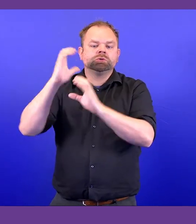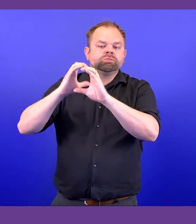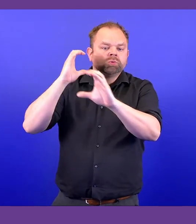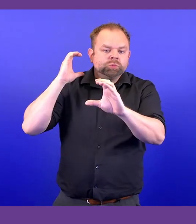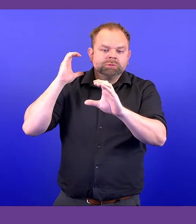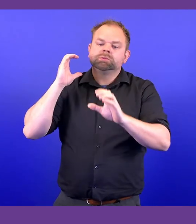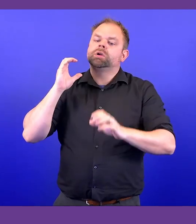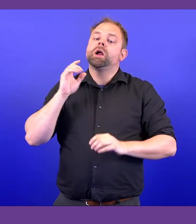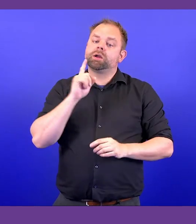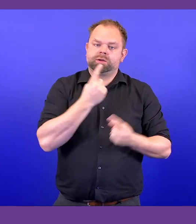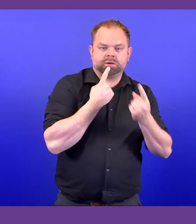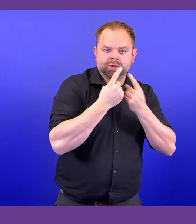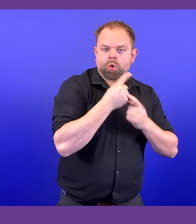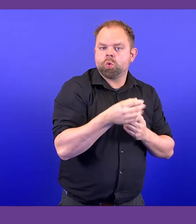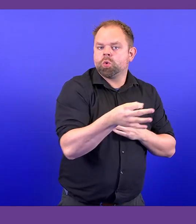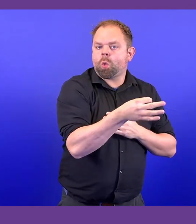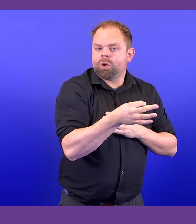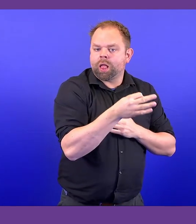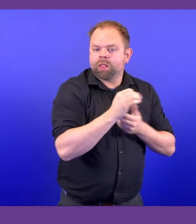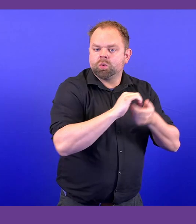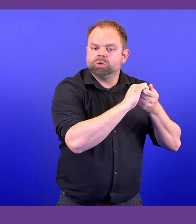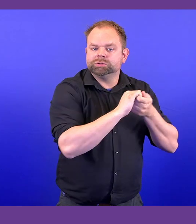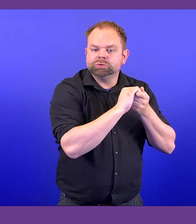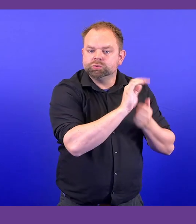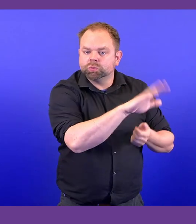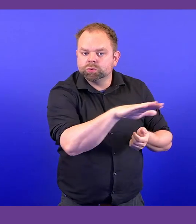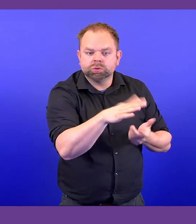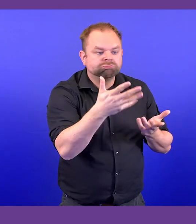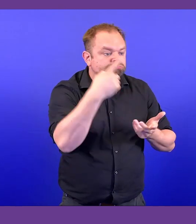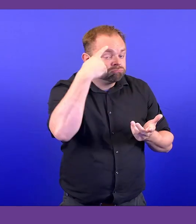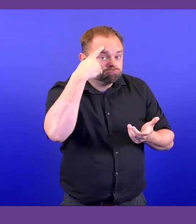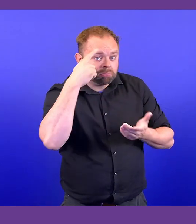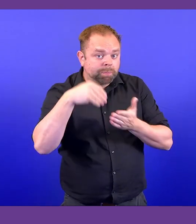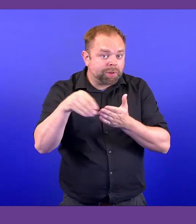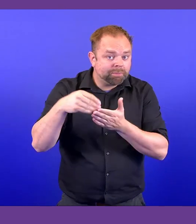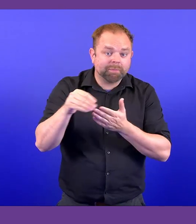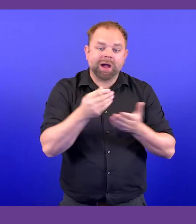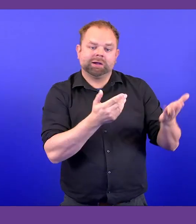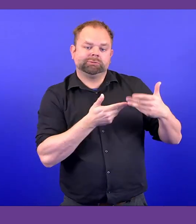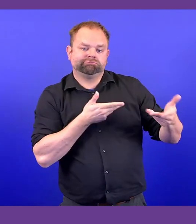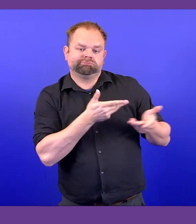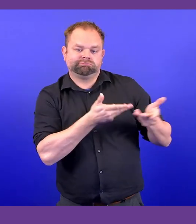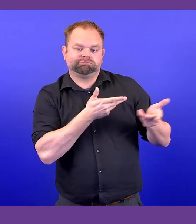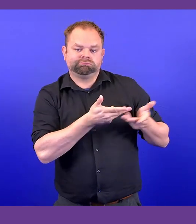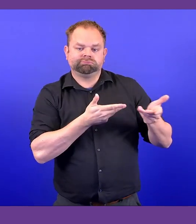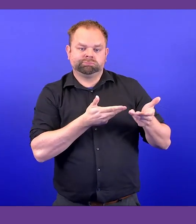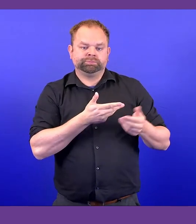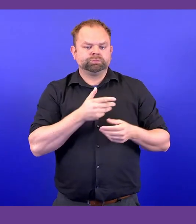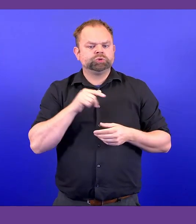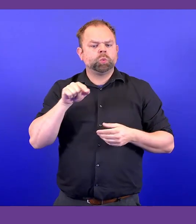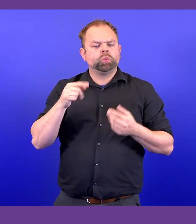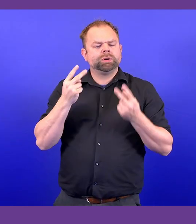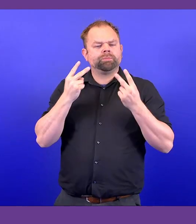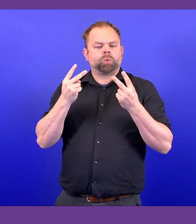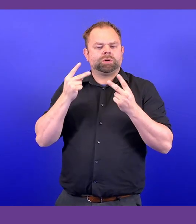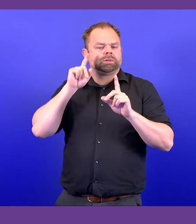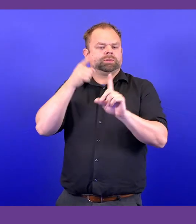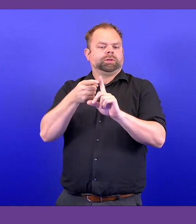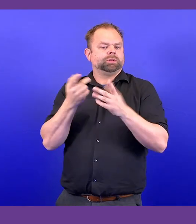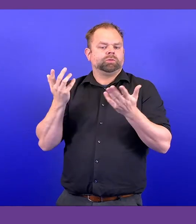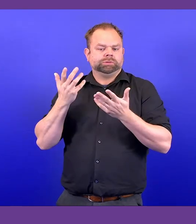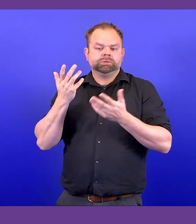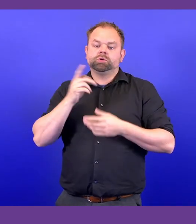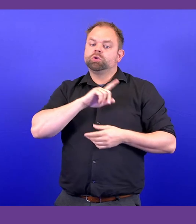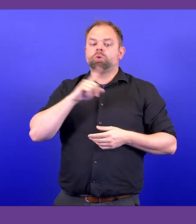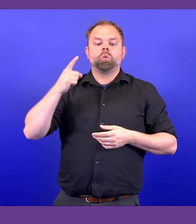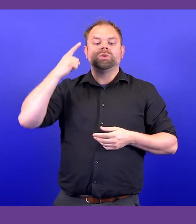accordingly, remunerated. It's for the expert to travel there, but also for the time that you spend doing it. And what